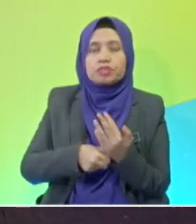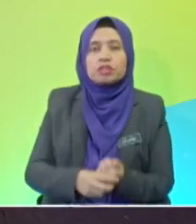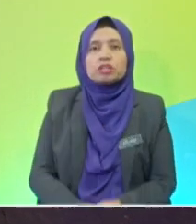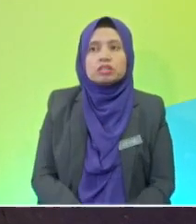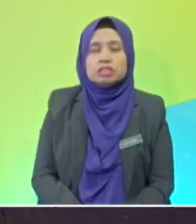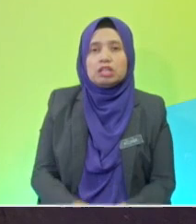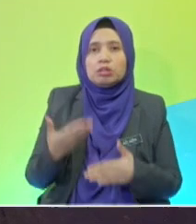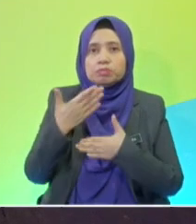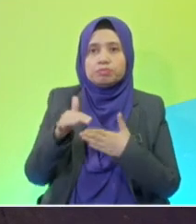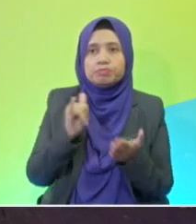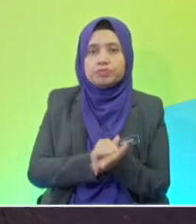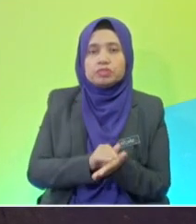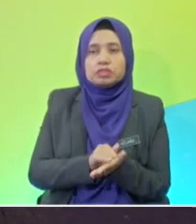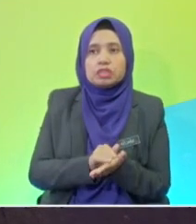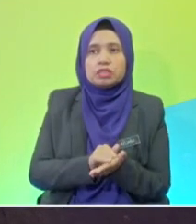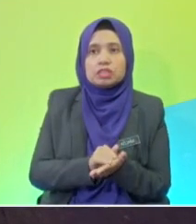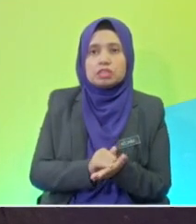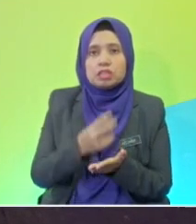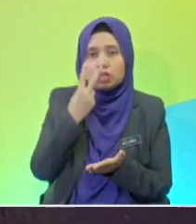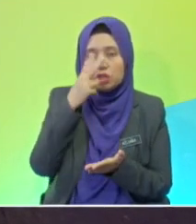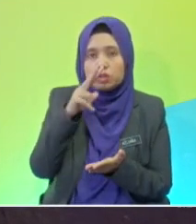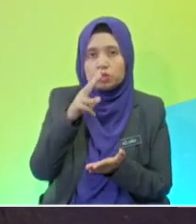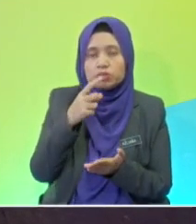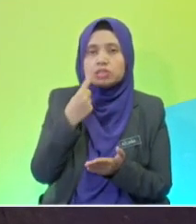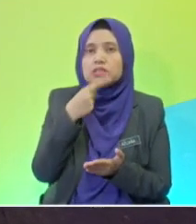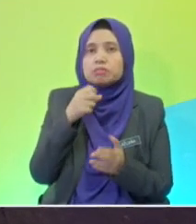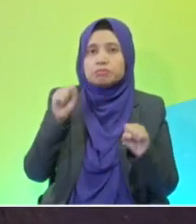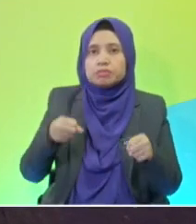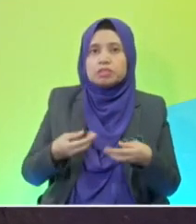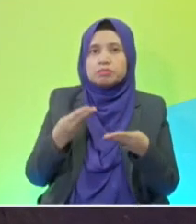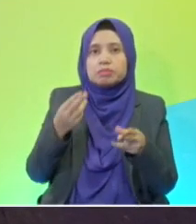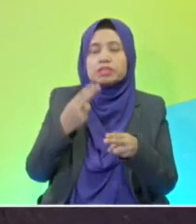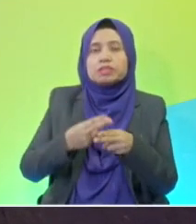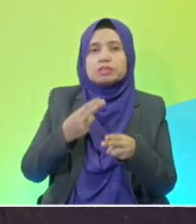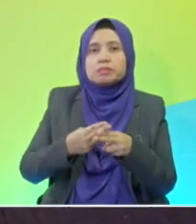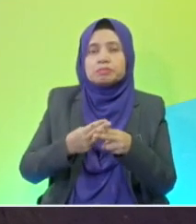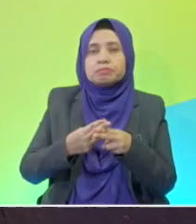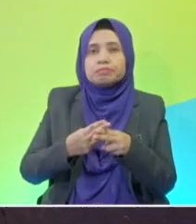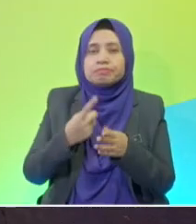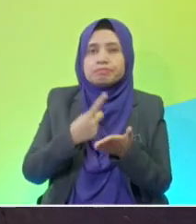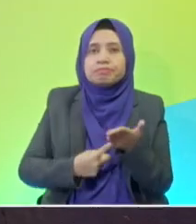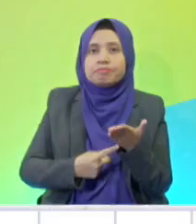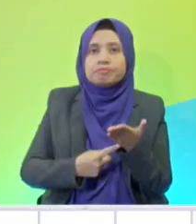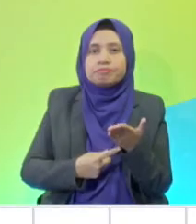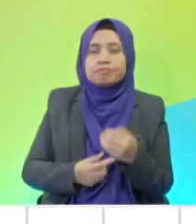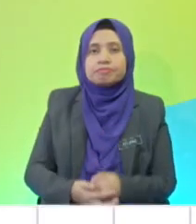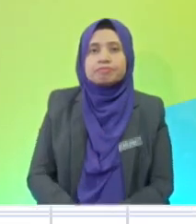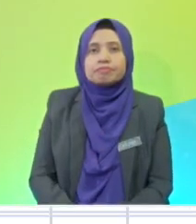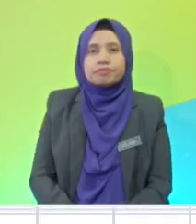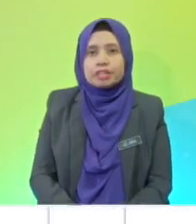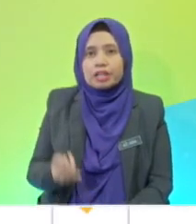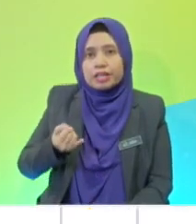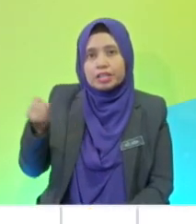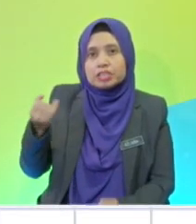for the next one, what do we have here? Can someone name this item? Pupils, please guess what is it? Someone would like to name the item?